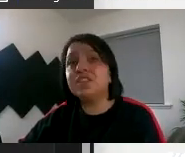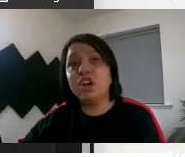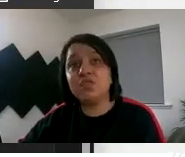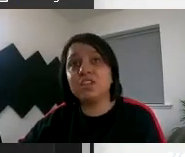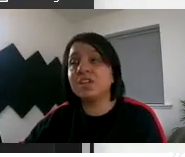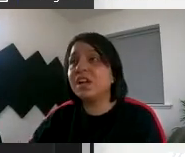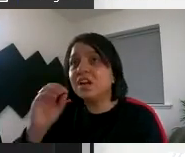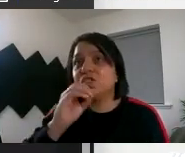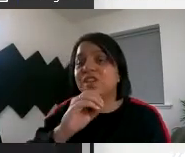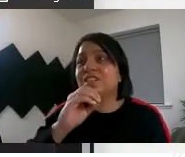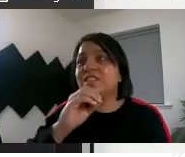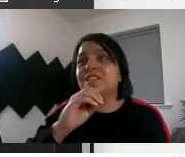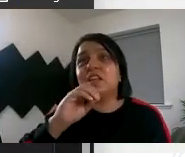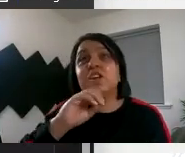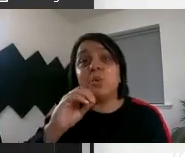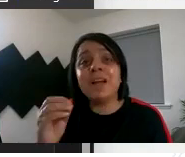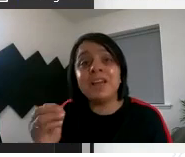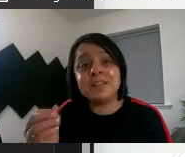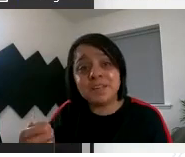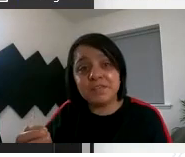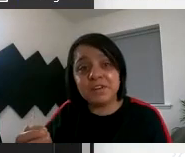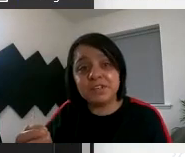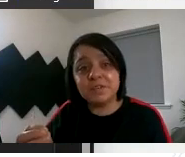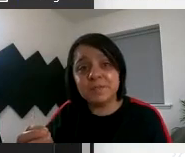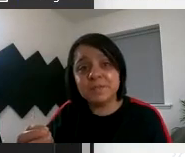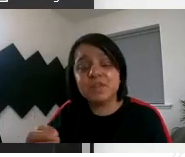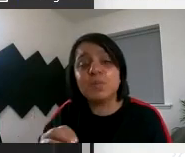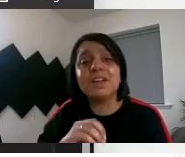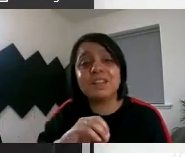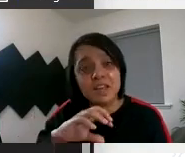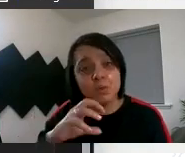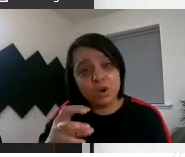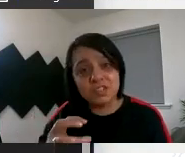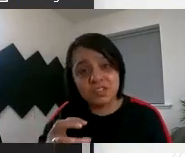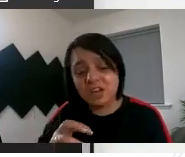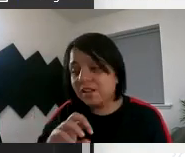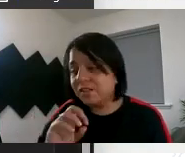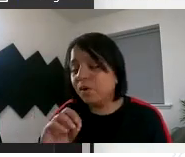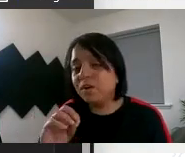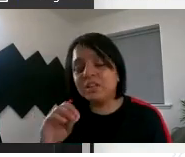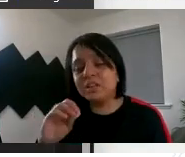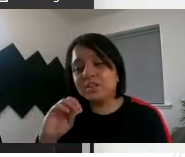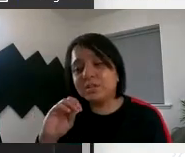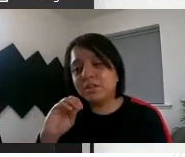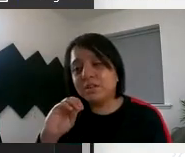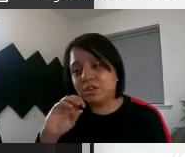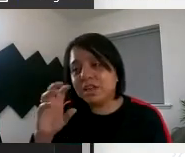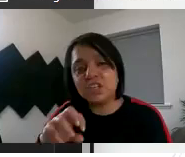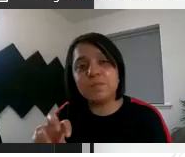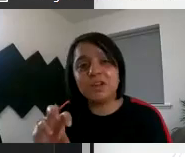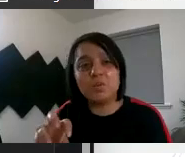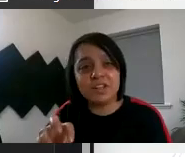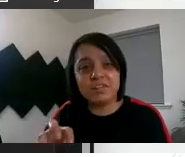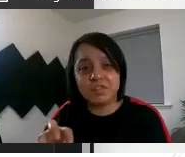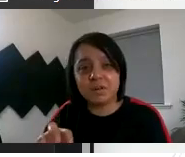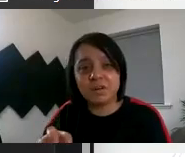He's Irish. So you can, the twang is a bit different. The way that they say words, the wording, that's how you pick